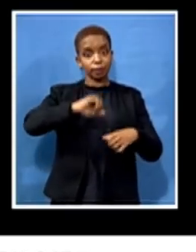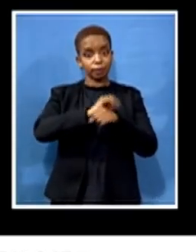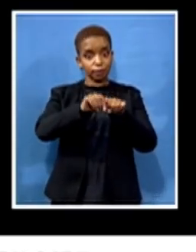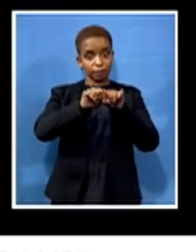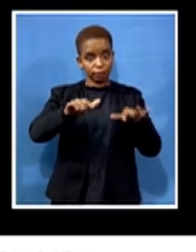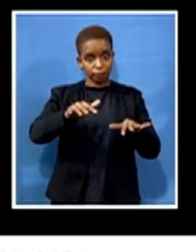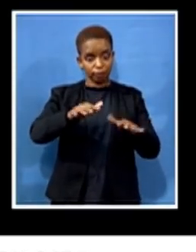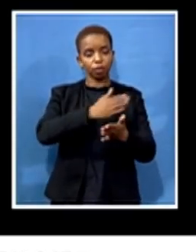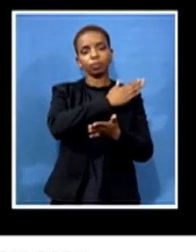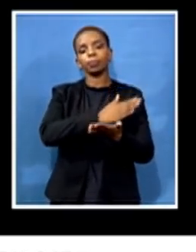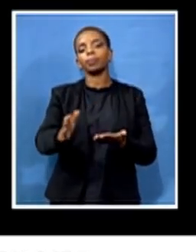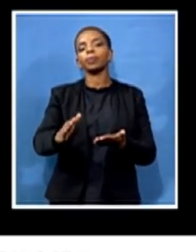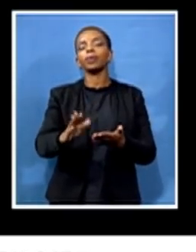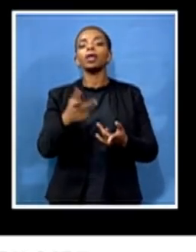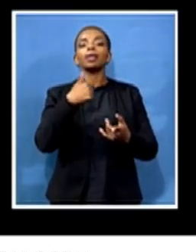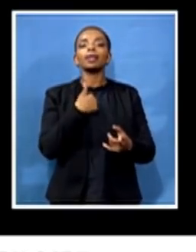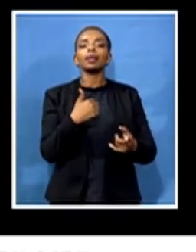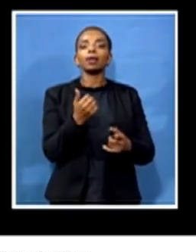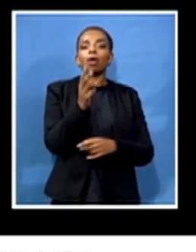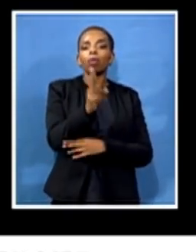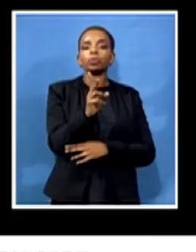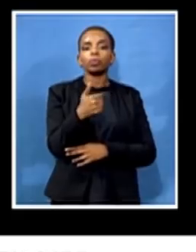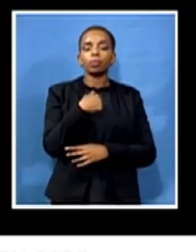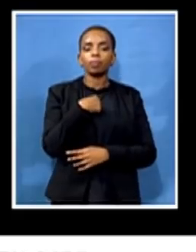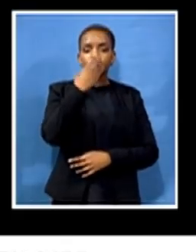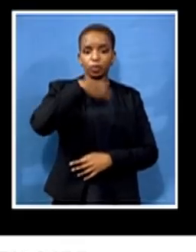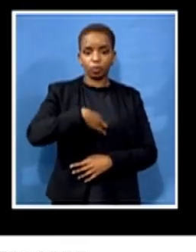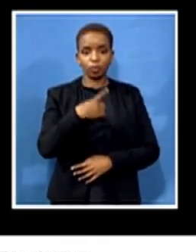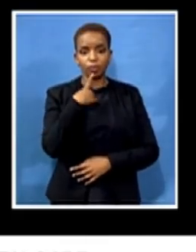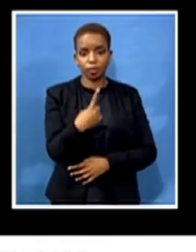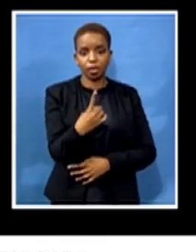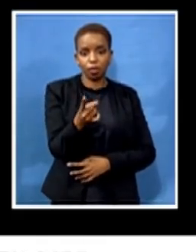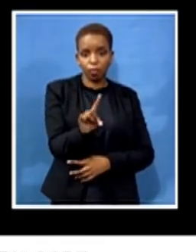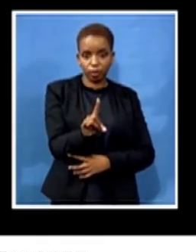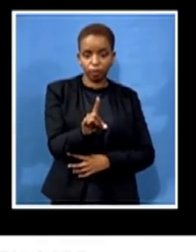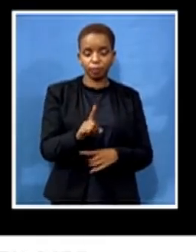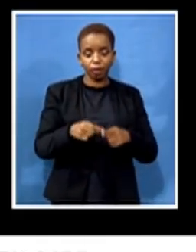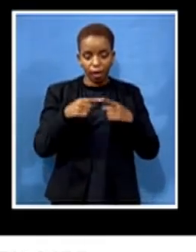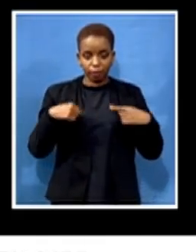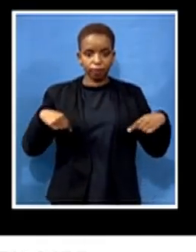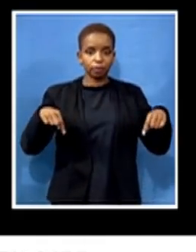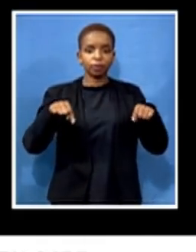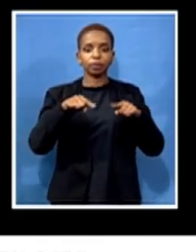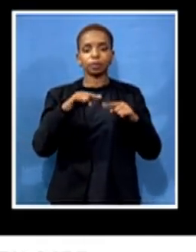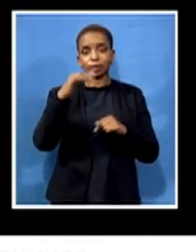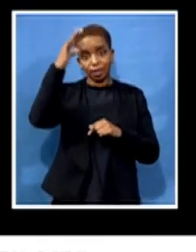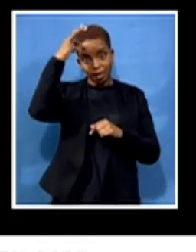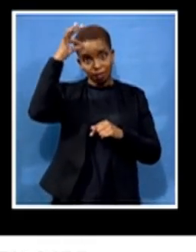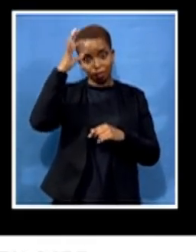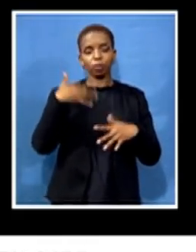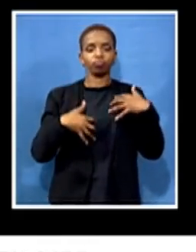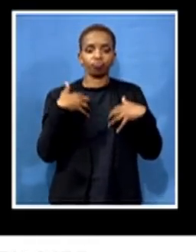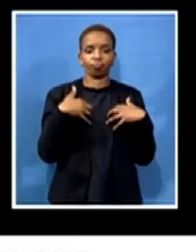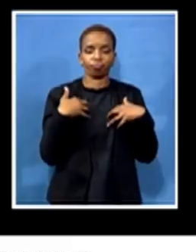say that as a government, we are very much excited that you're doing everything in